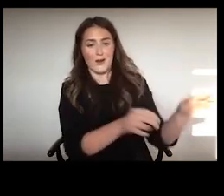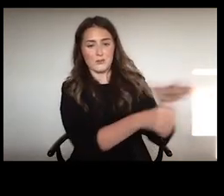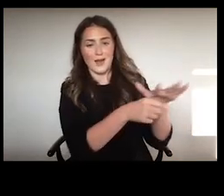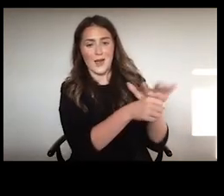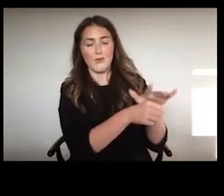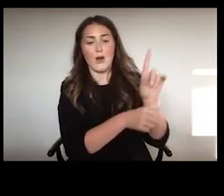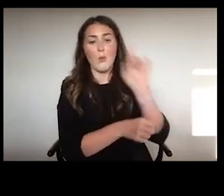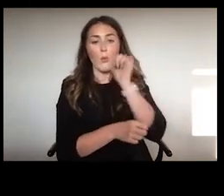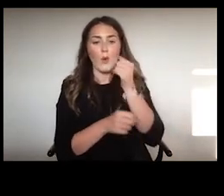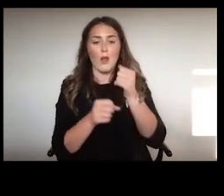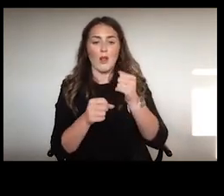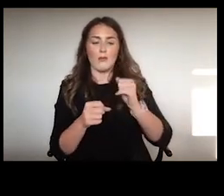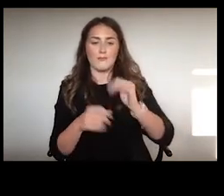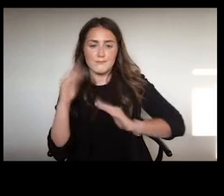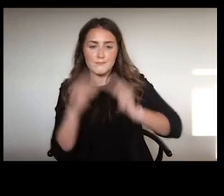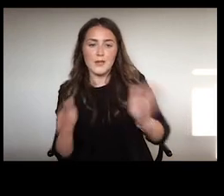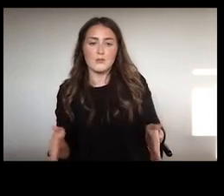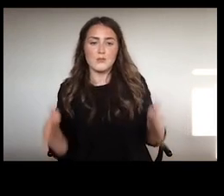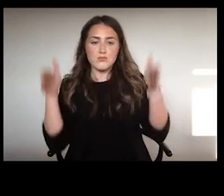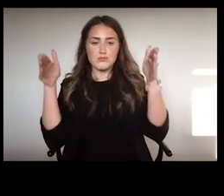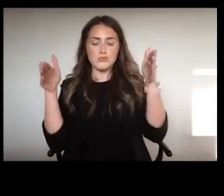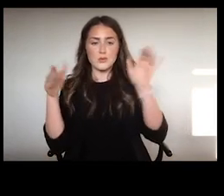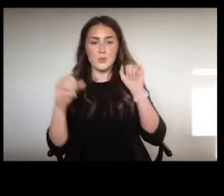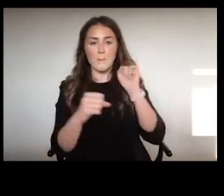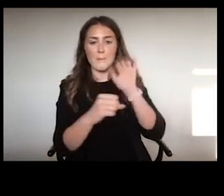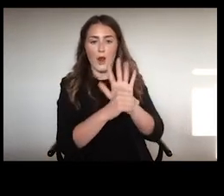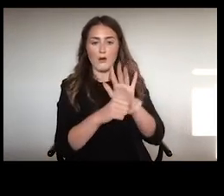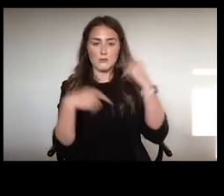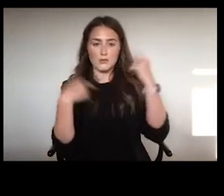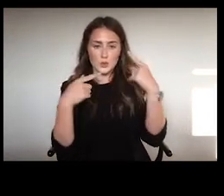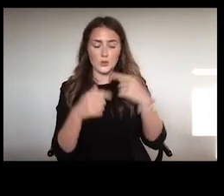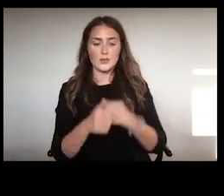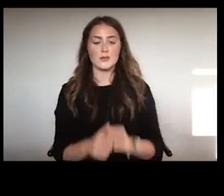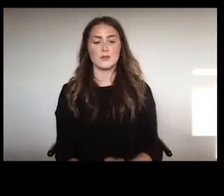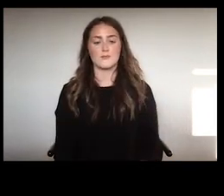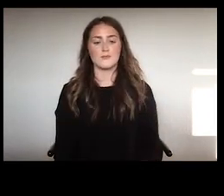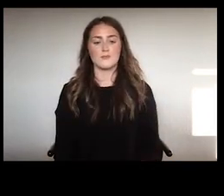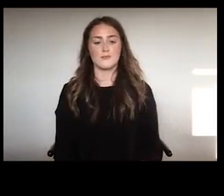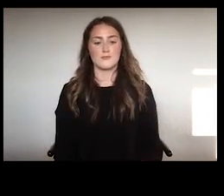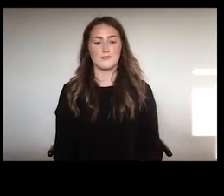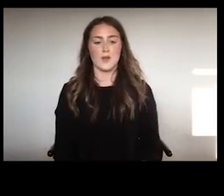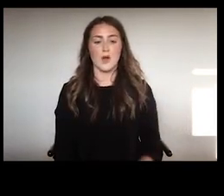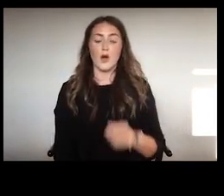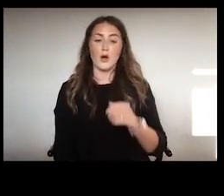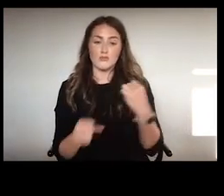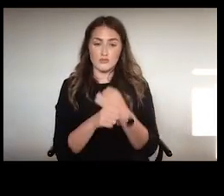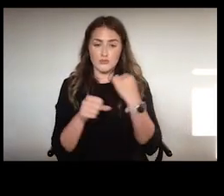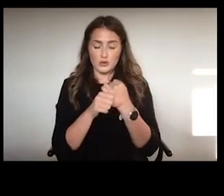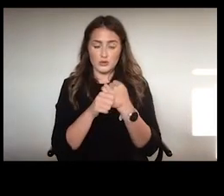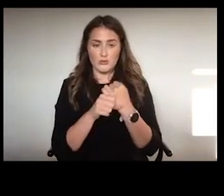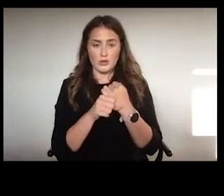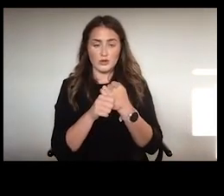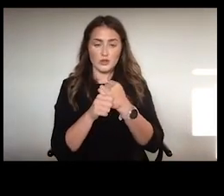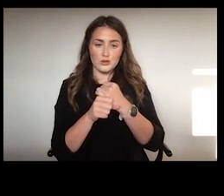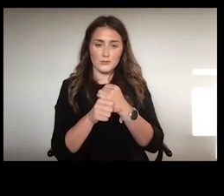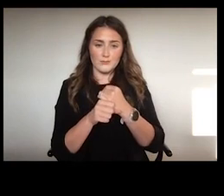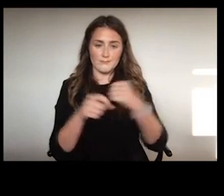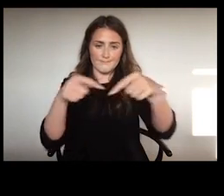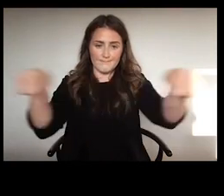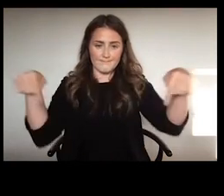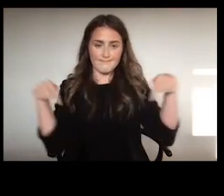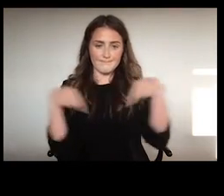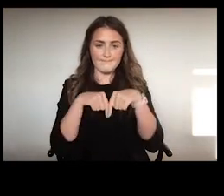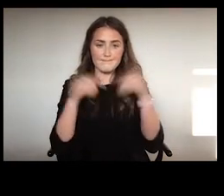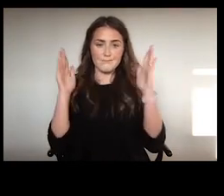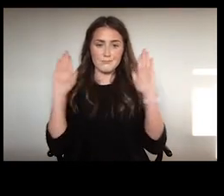possible and build earthworks or bunds around them. We are also proposing measures such as closed board fencing installed